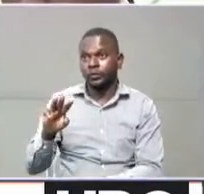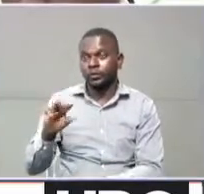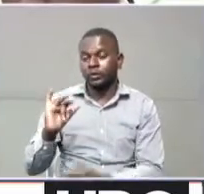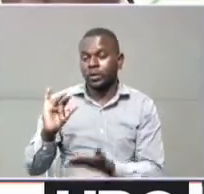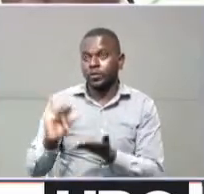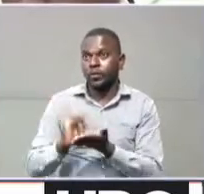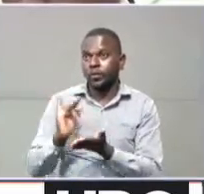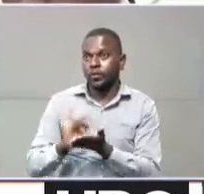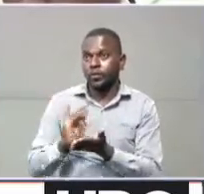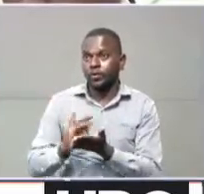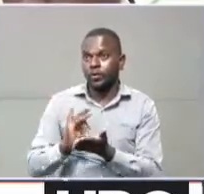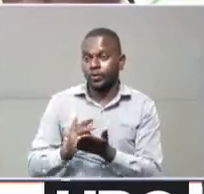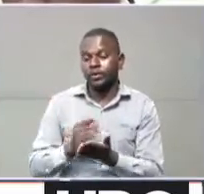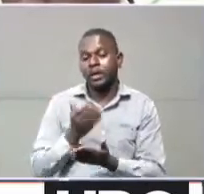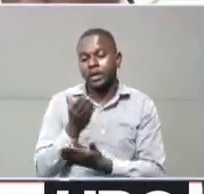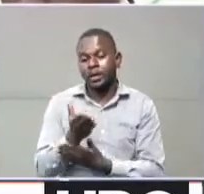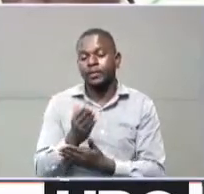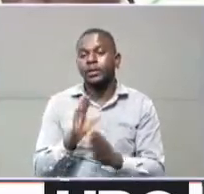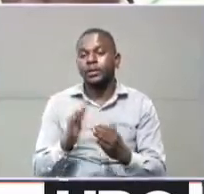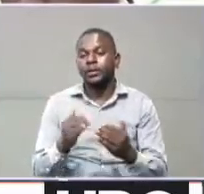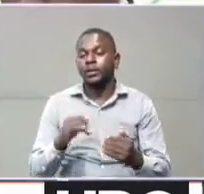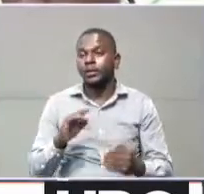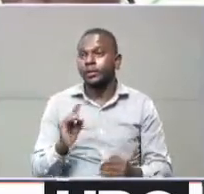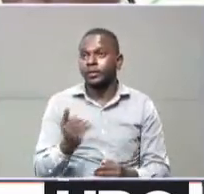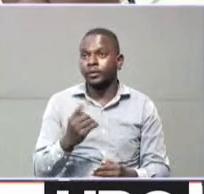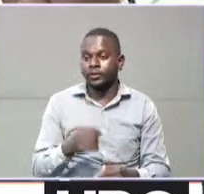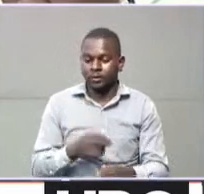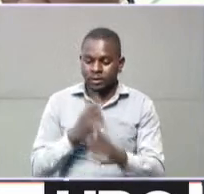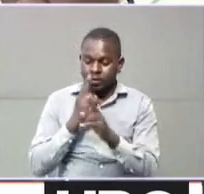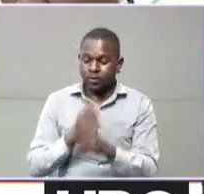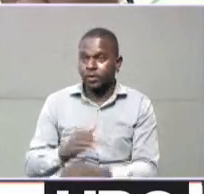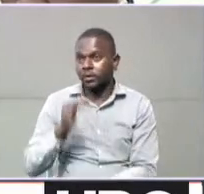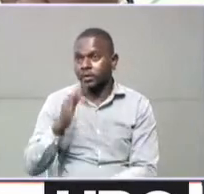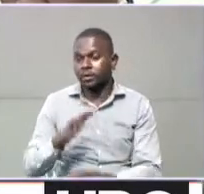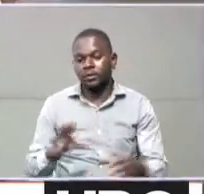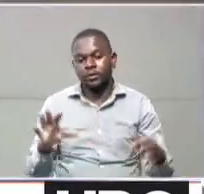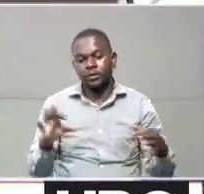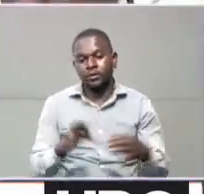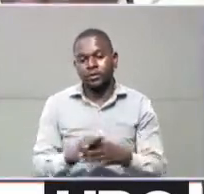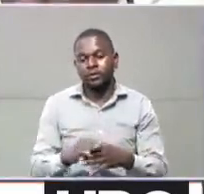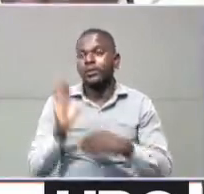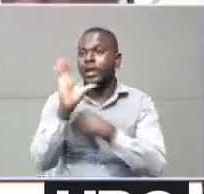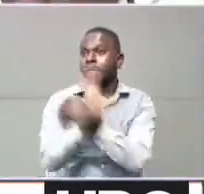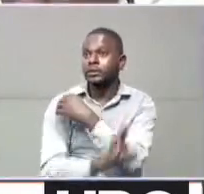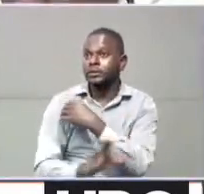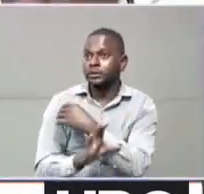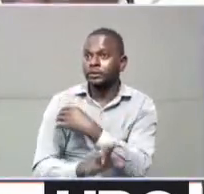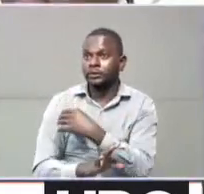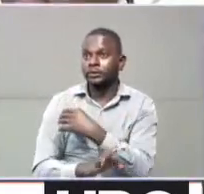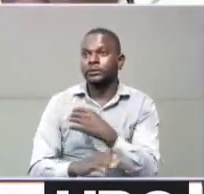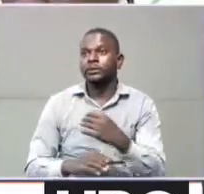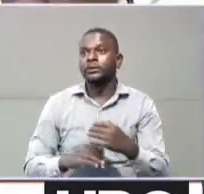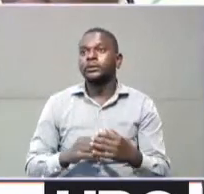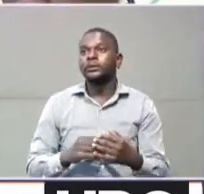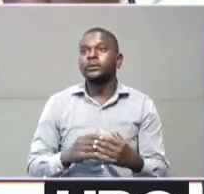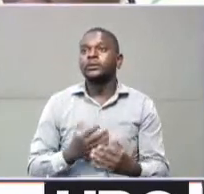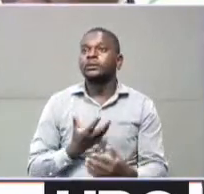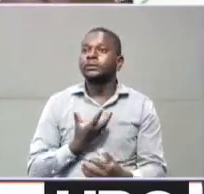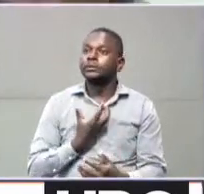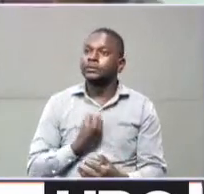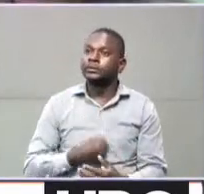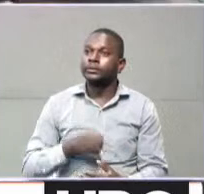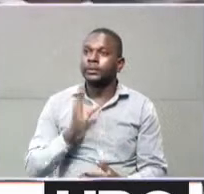system but first right honorable speaker i joined the rest of the country in registering my